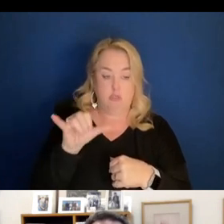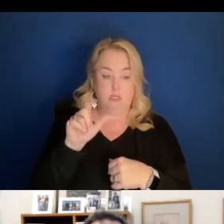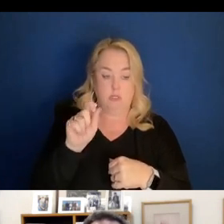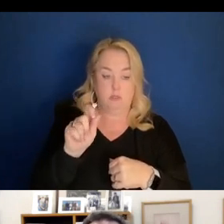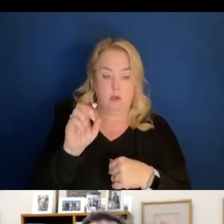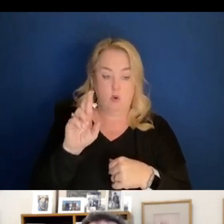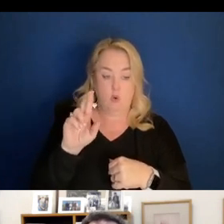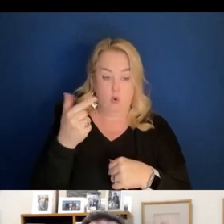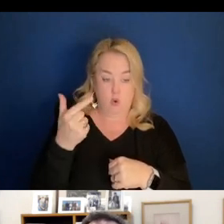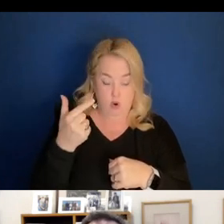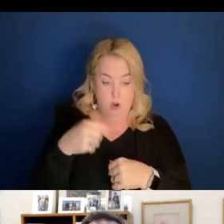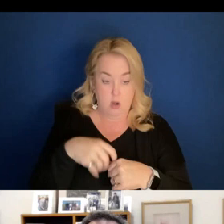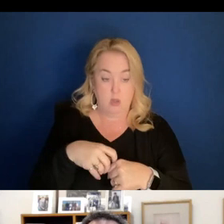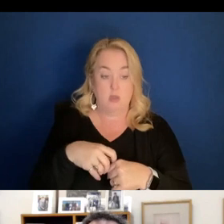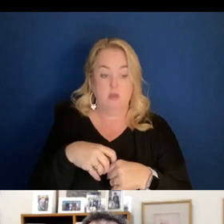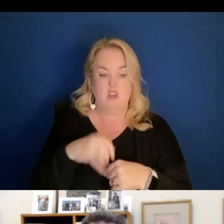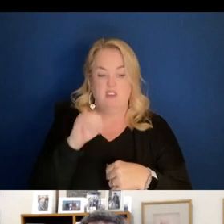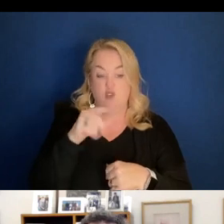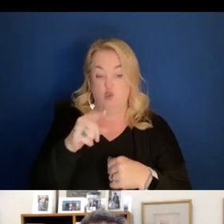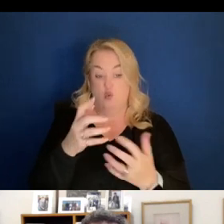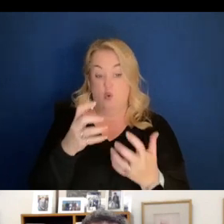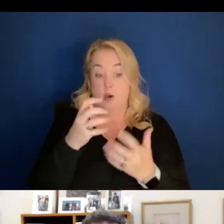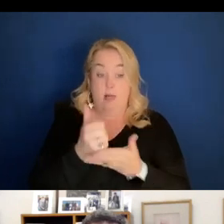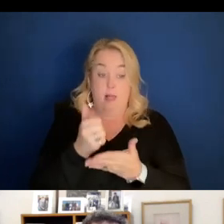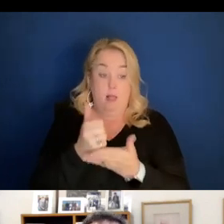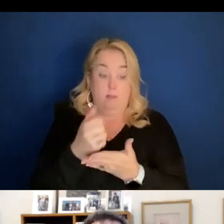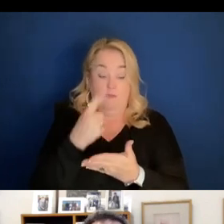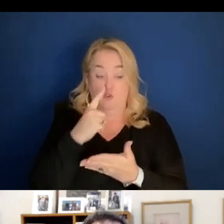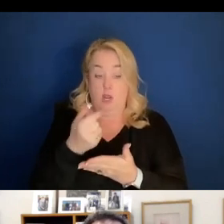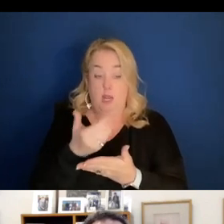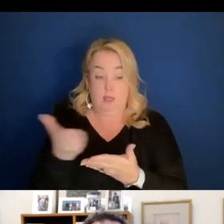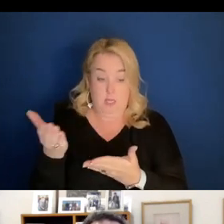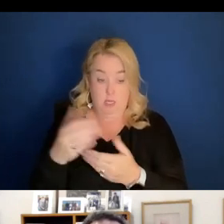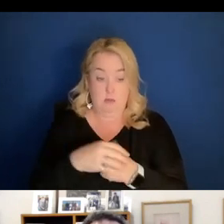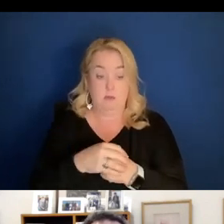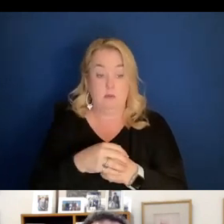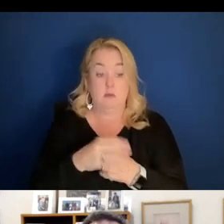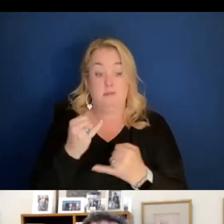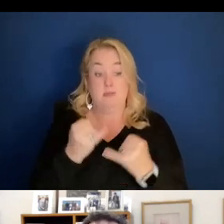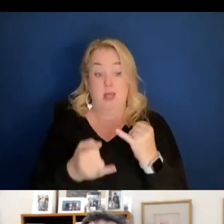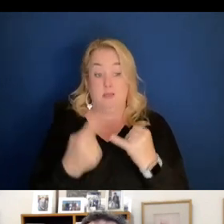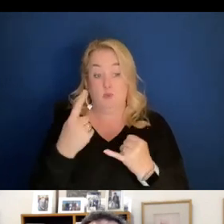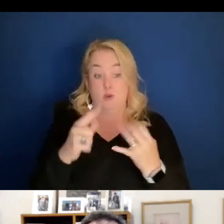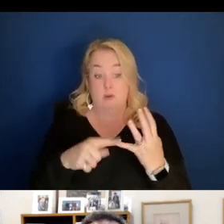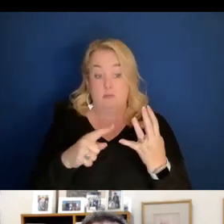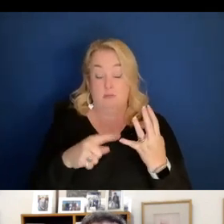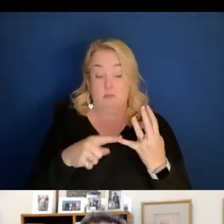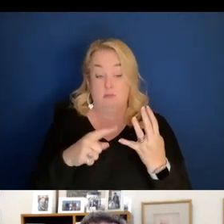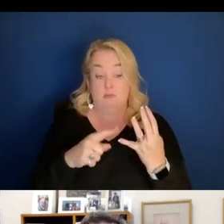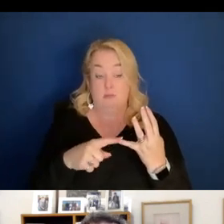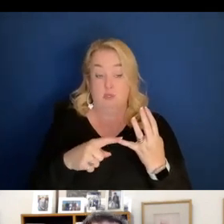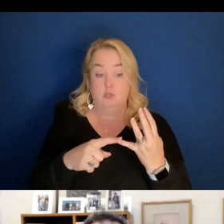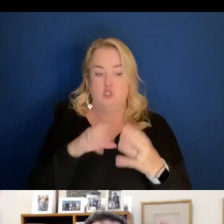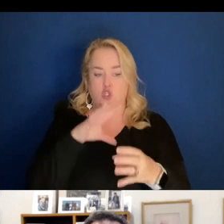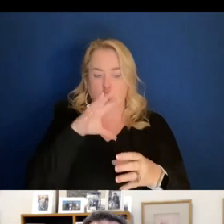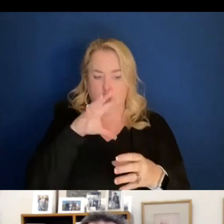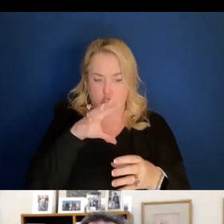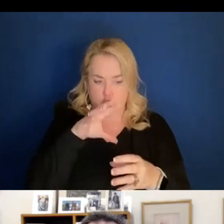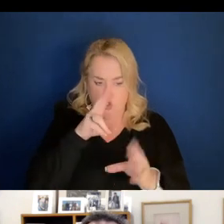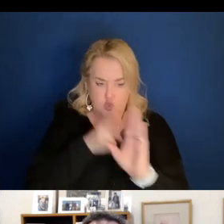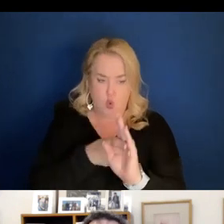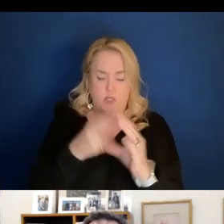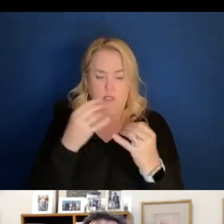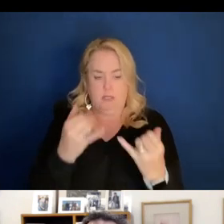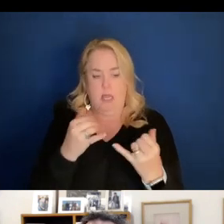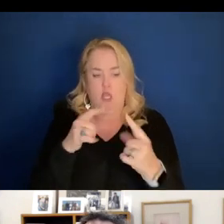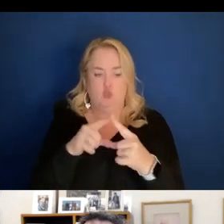us know if you are looking for help with caregiving or any other issue. And the last, to create a sense of urgency, please join today and reserve